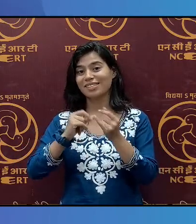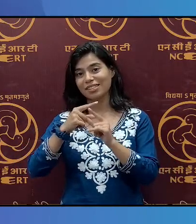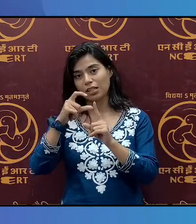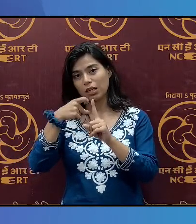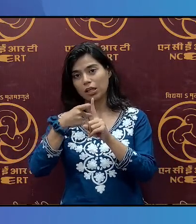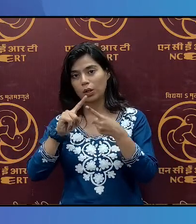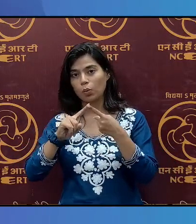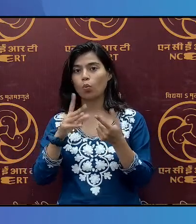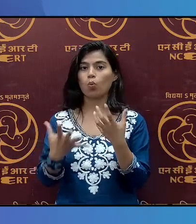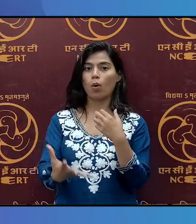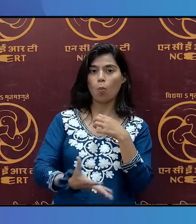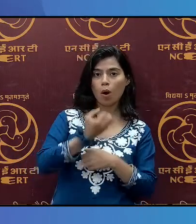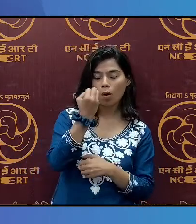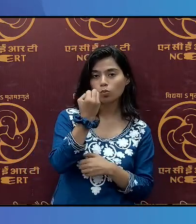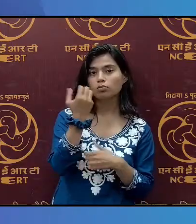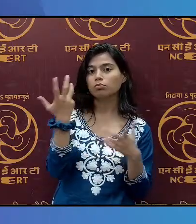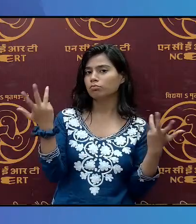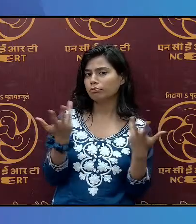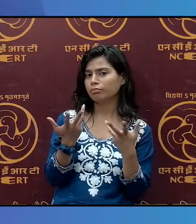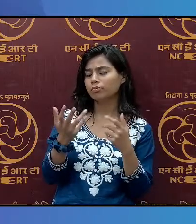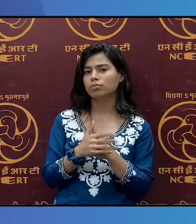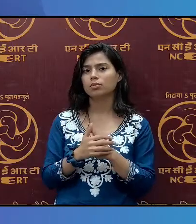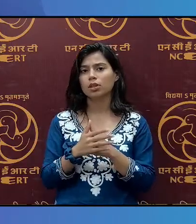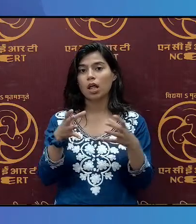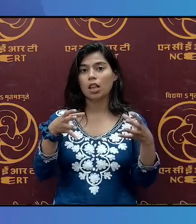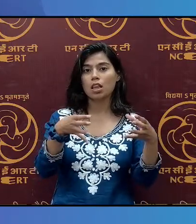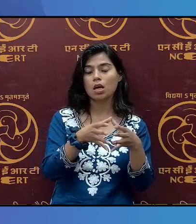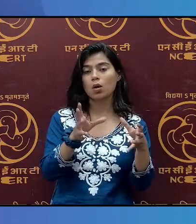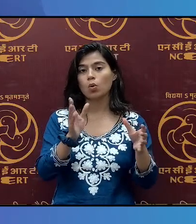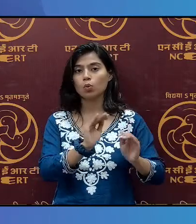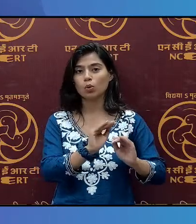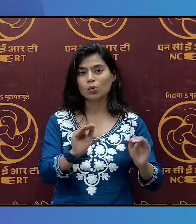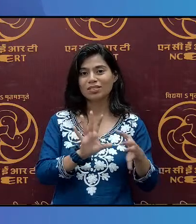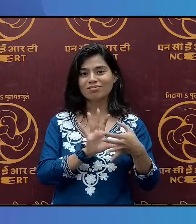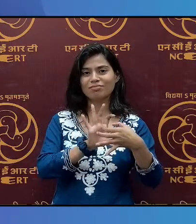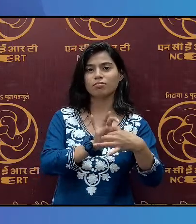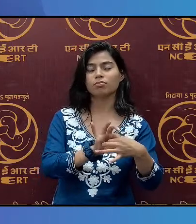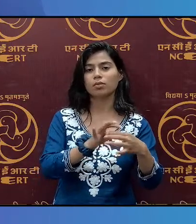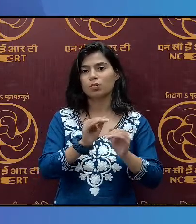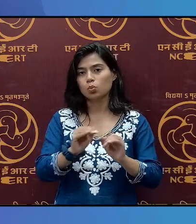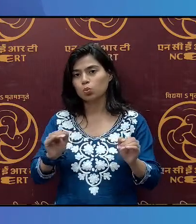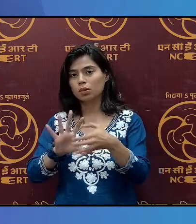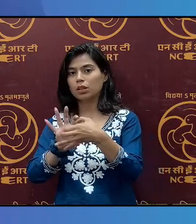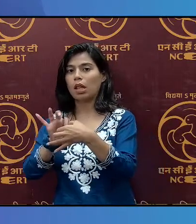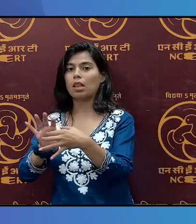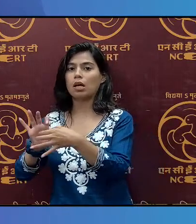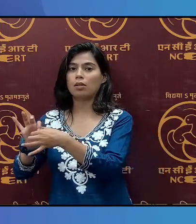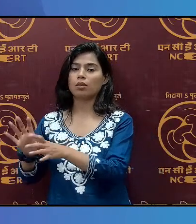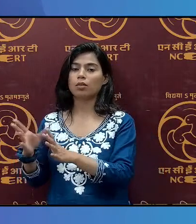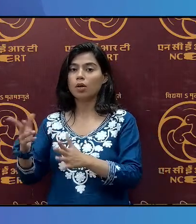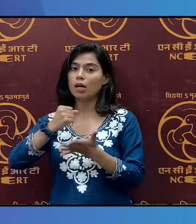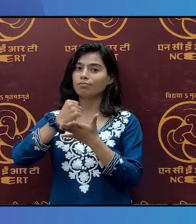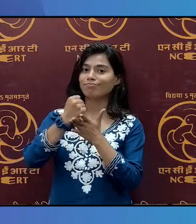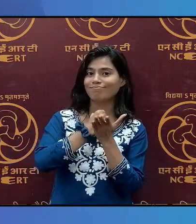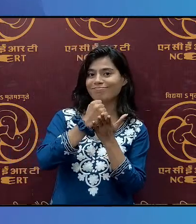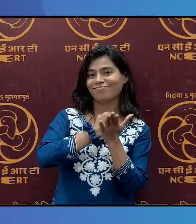are to find out which category the child belongs to, and to try